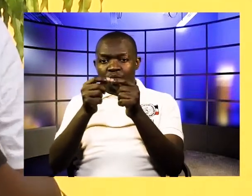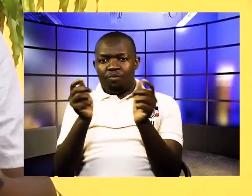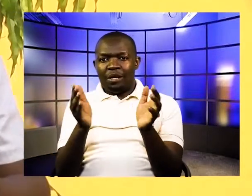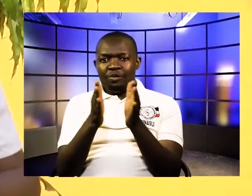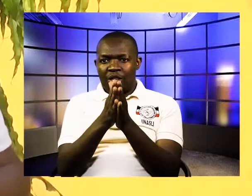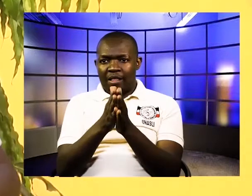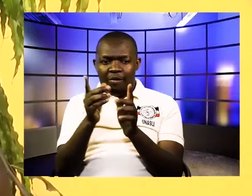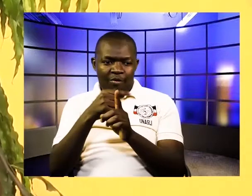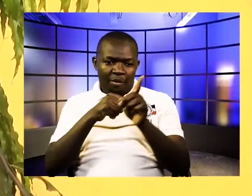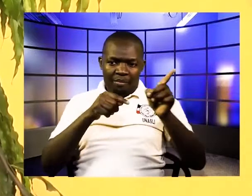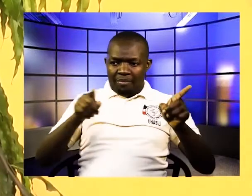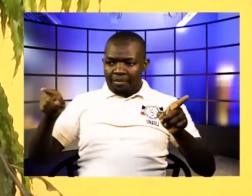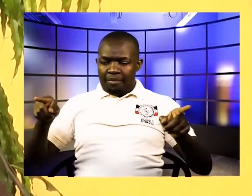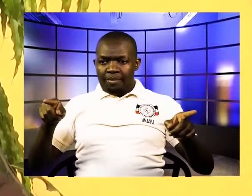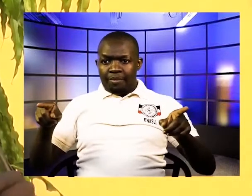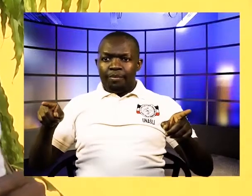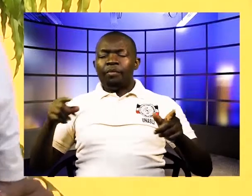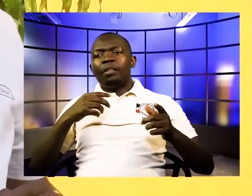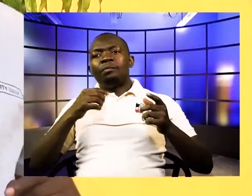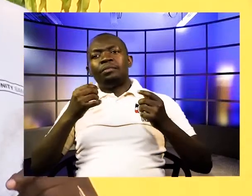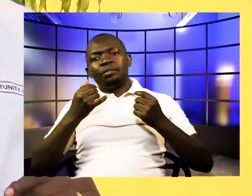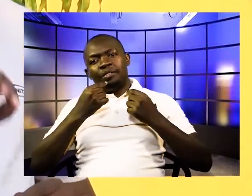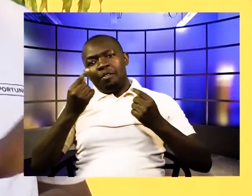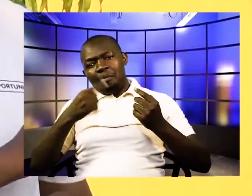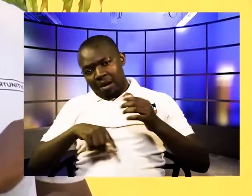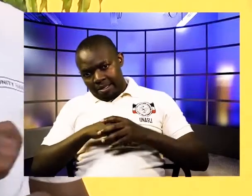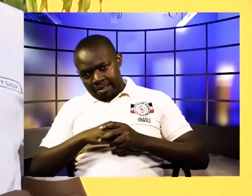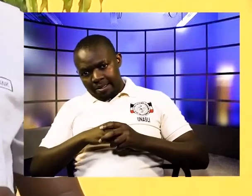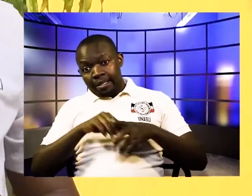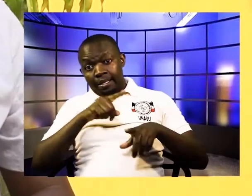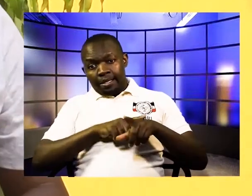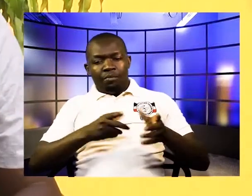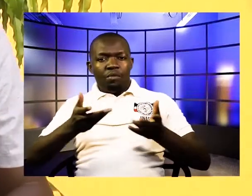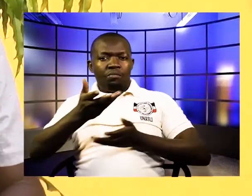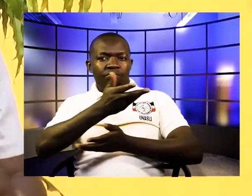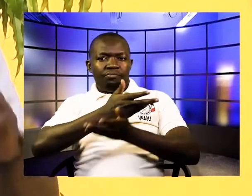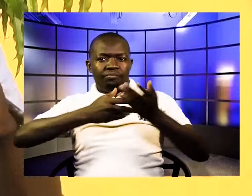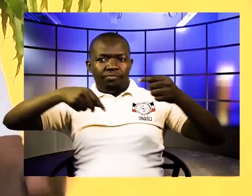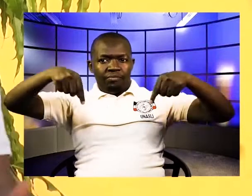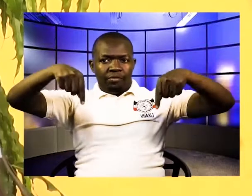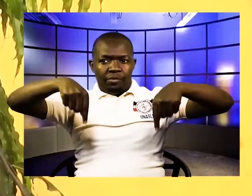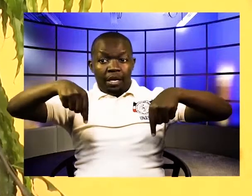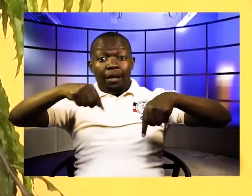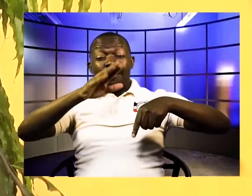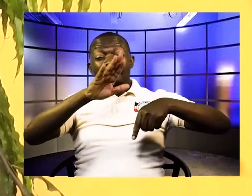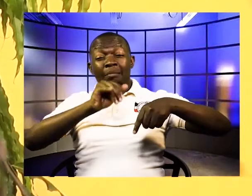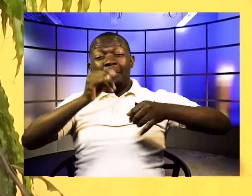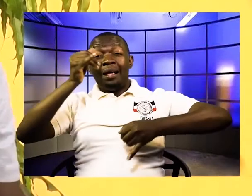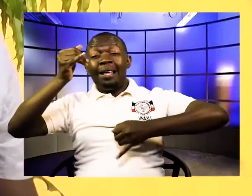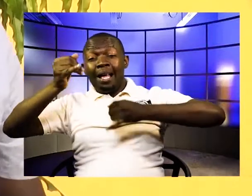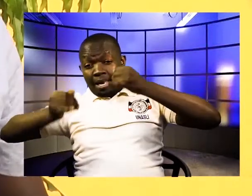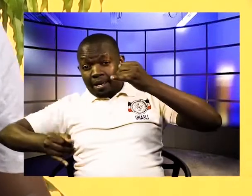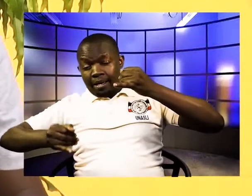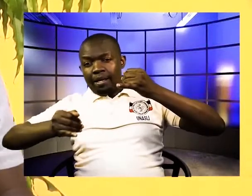from her and him, I want to say that in the interaction that we are going to have here, by the end of it all,